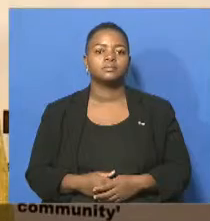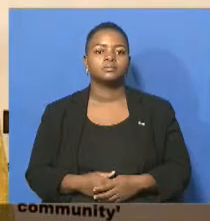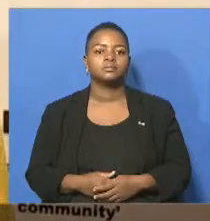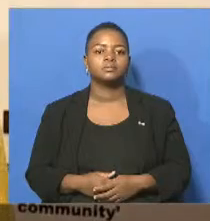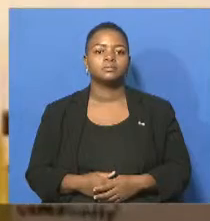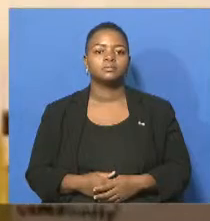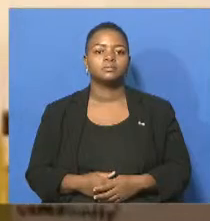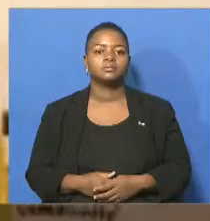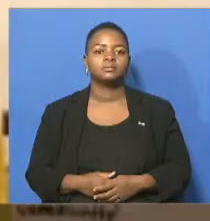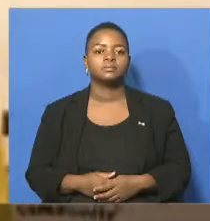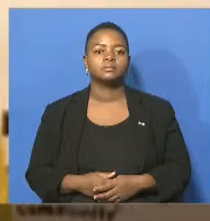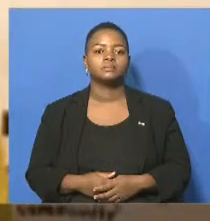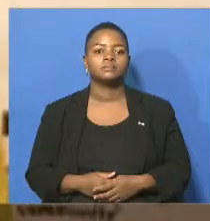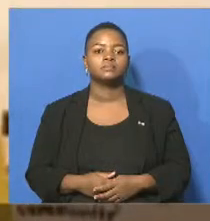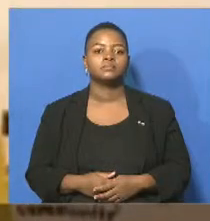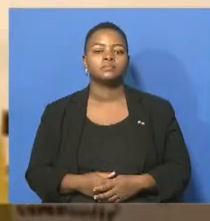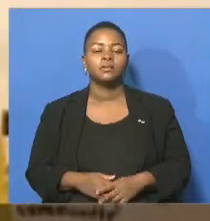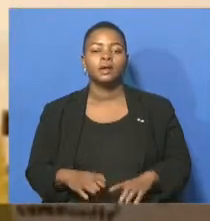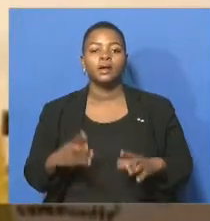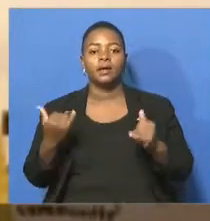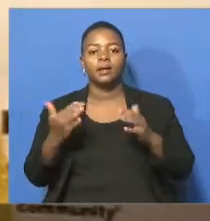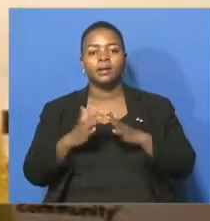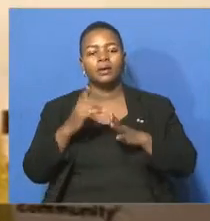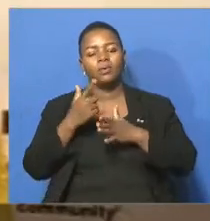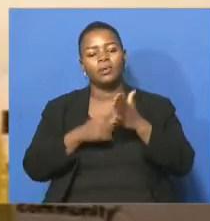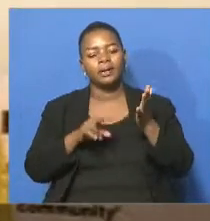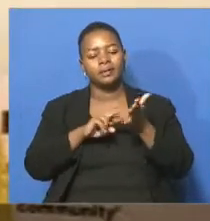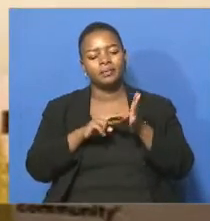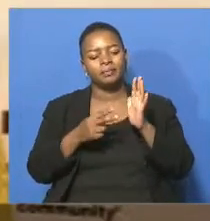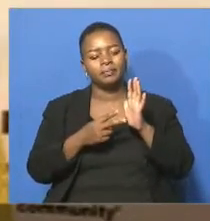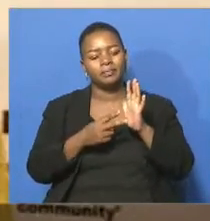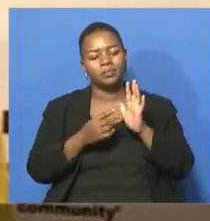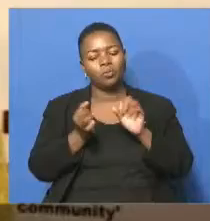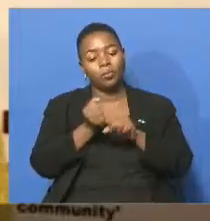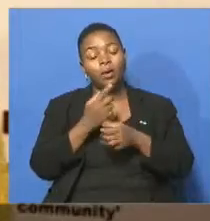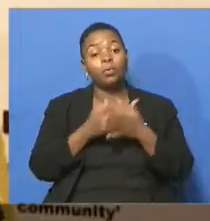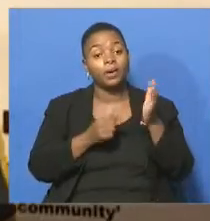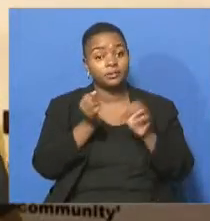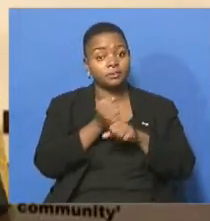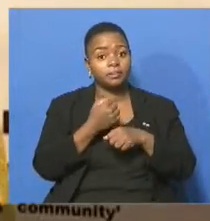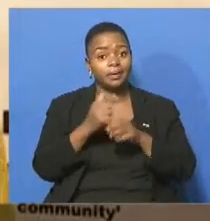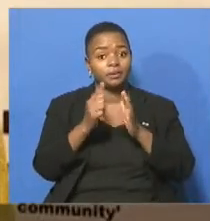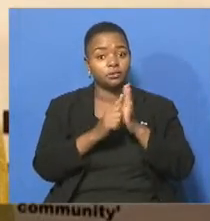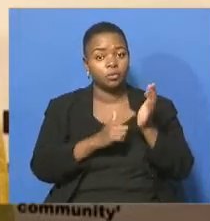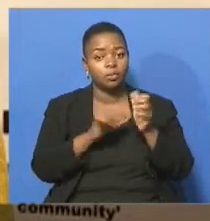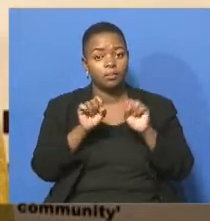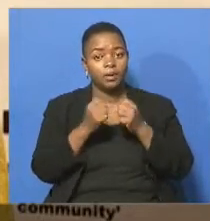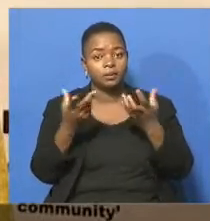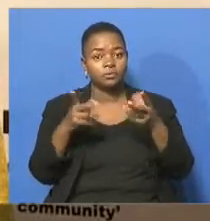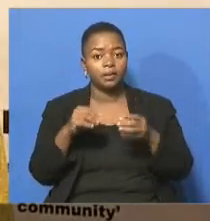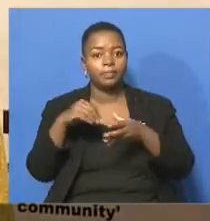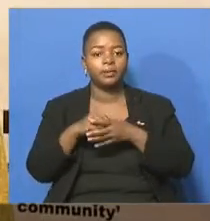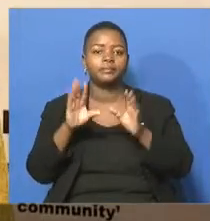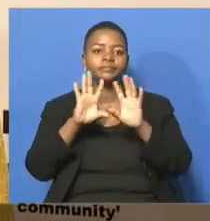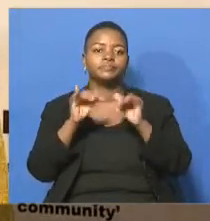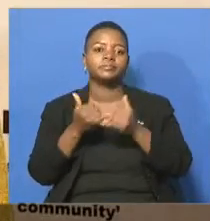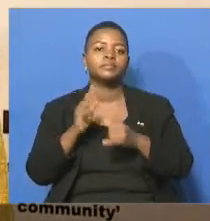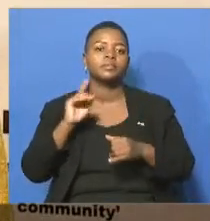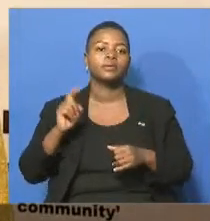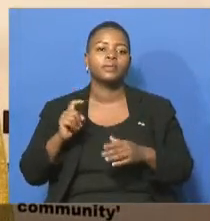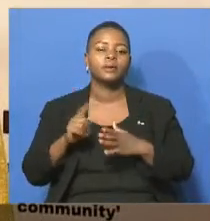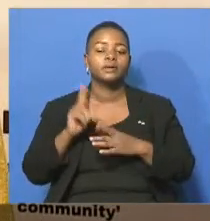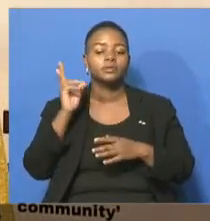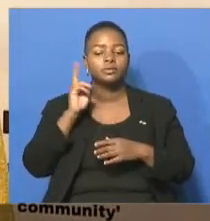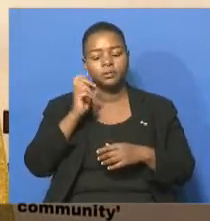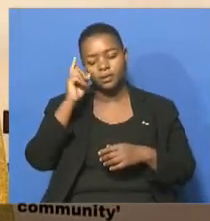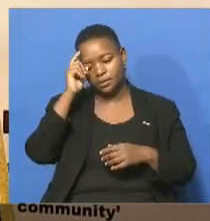crime basically in a community. These are lessons, these are issues that we really needed to hear